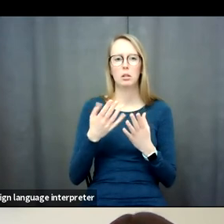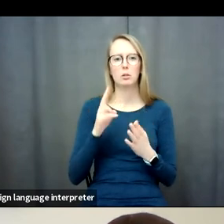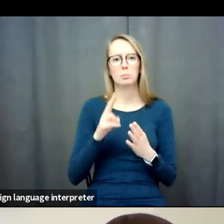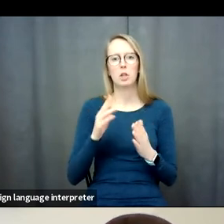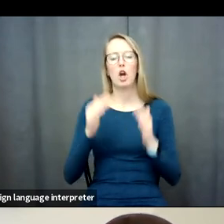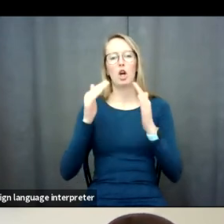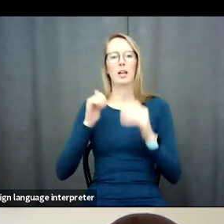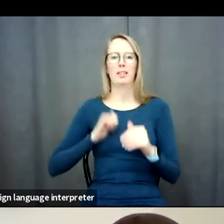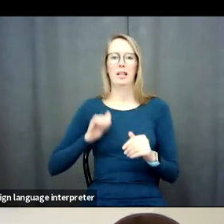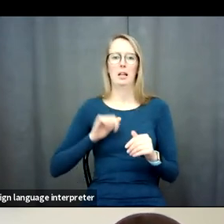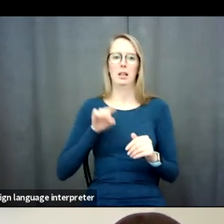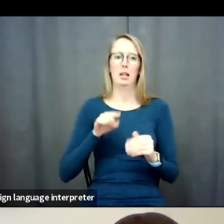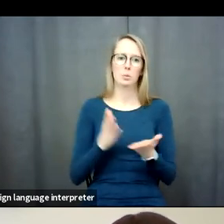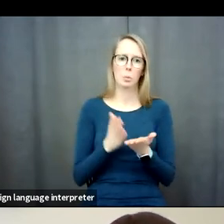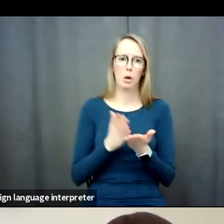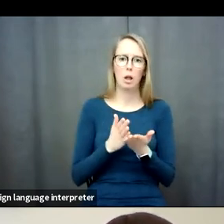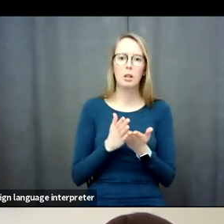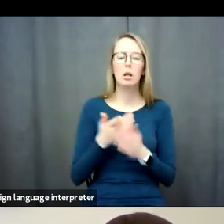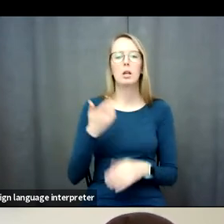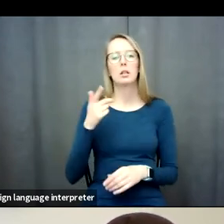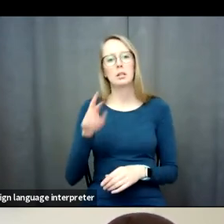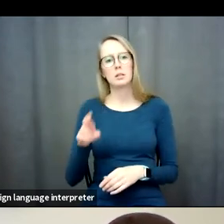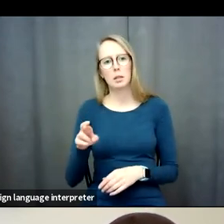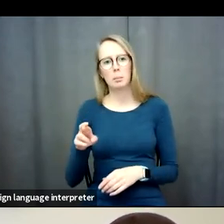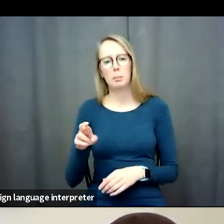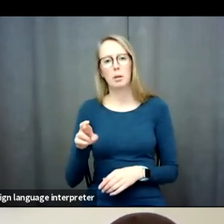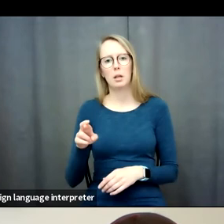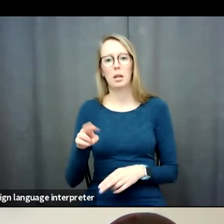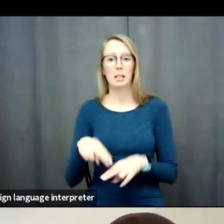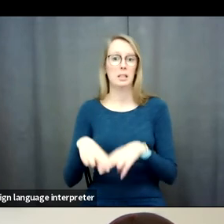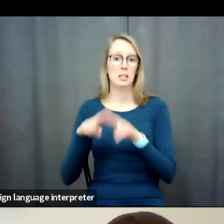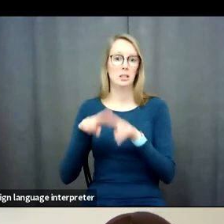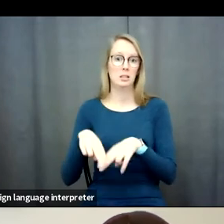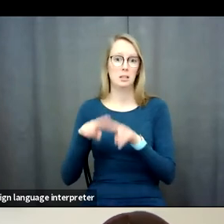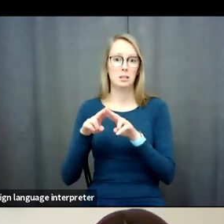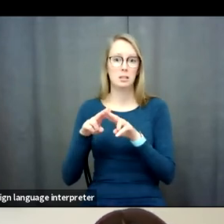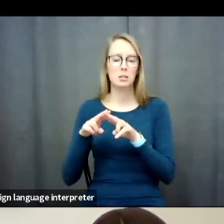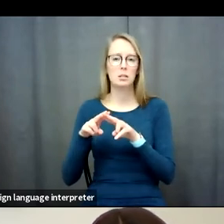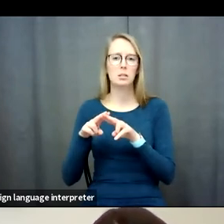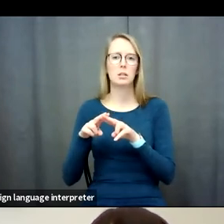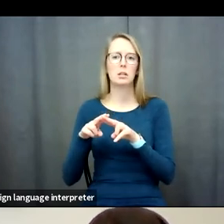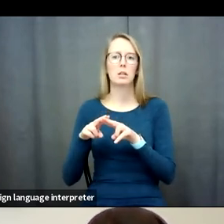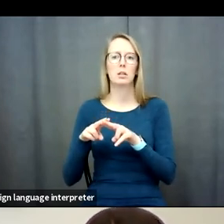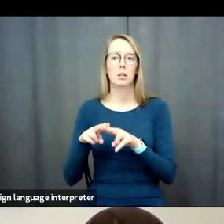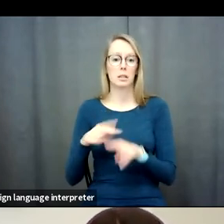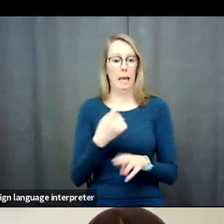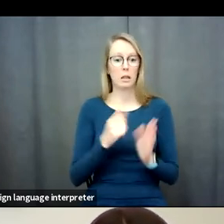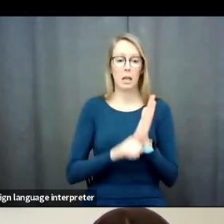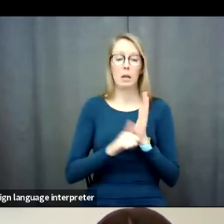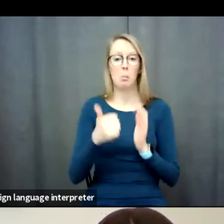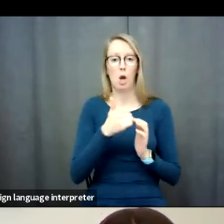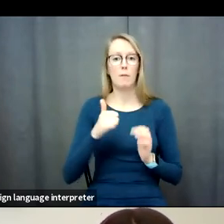accessibility in the school. For example, elevators. There was one student who needed the